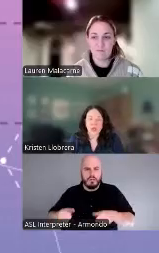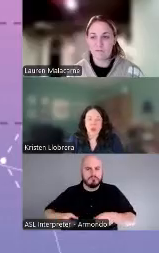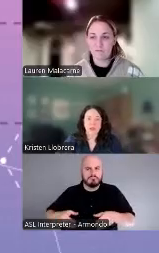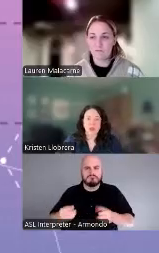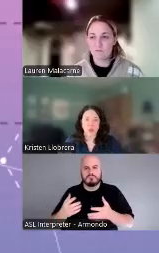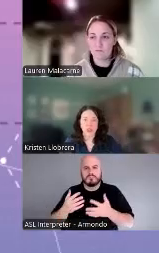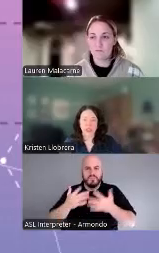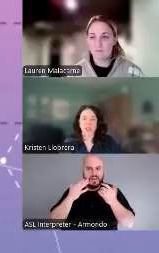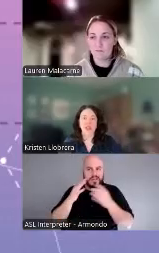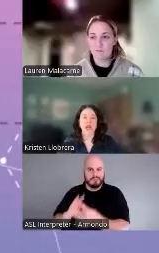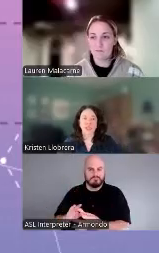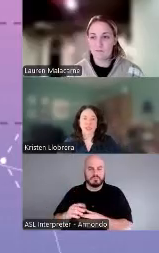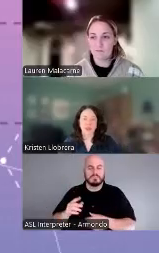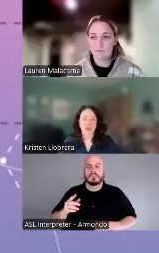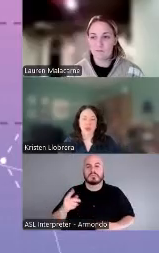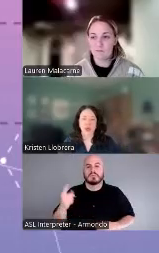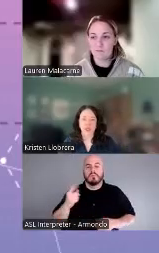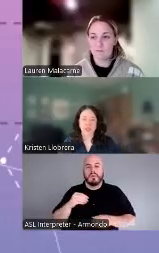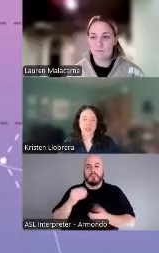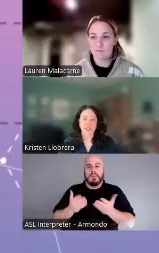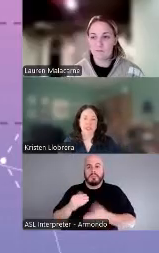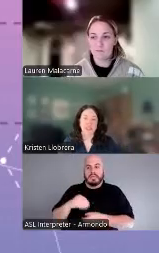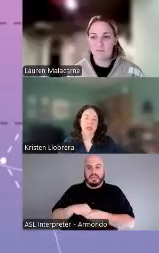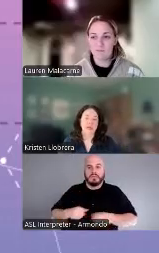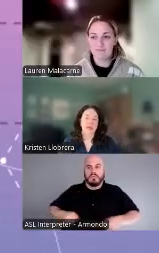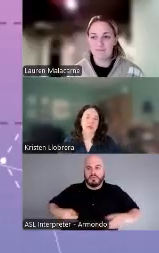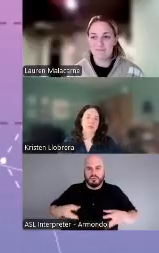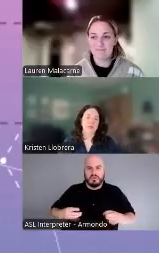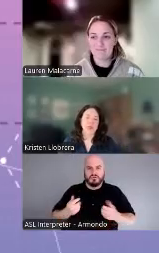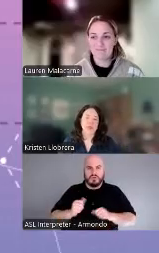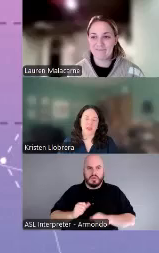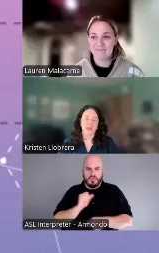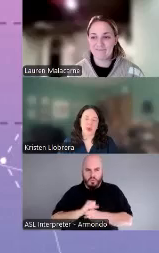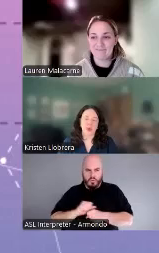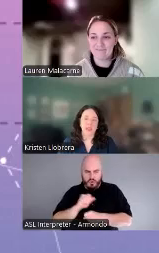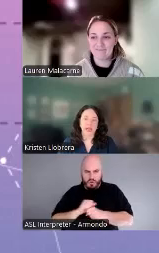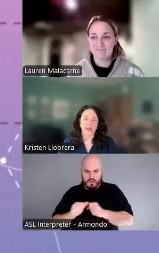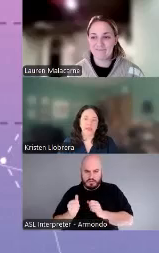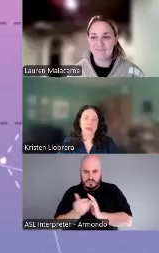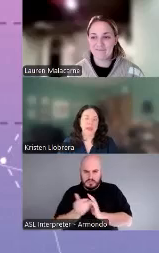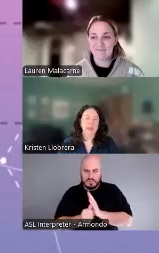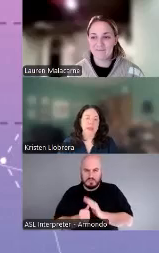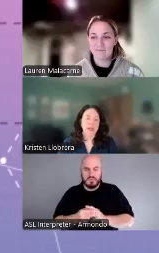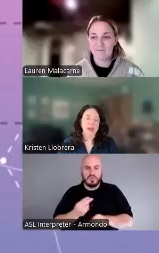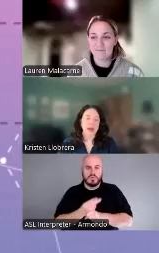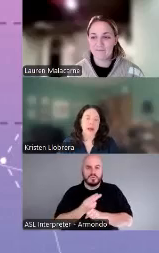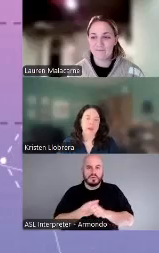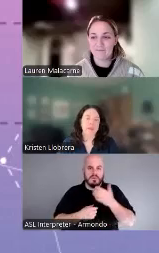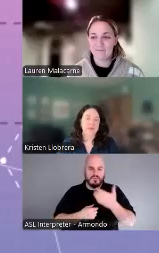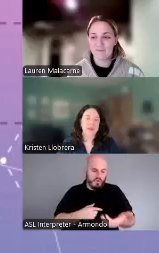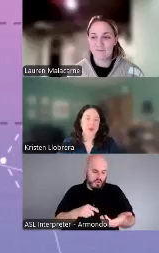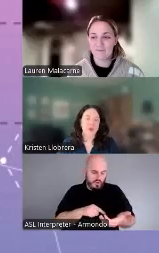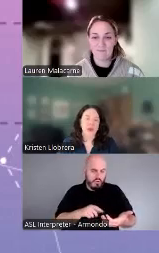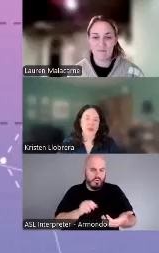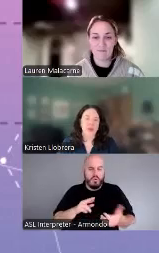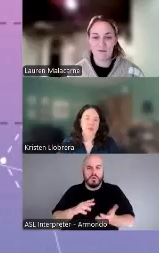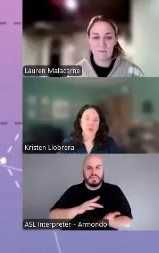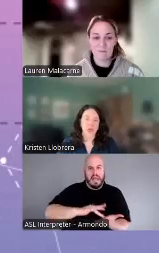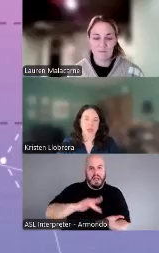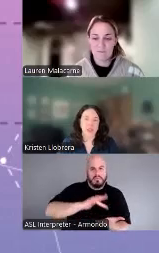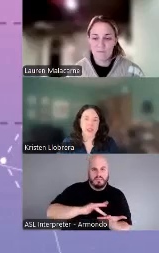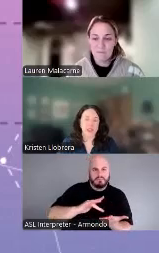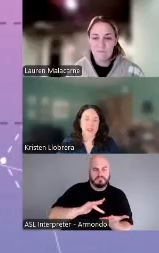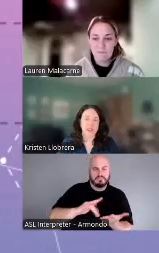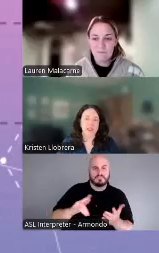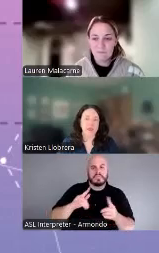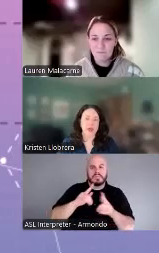be, in their wheelchair trying to work on these skills and might be using a phone or a tablet while they're